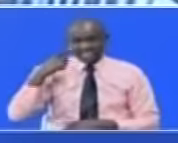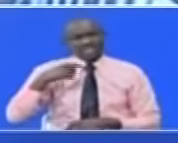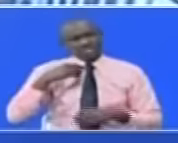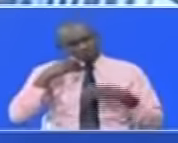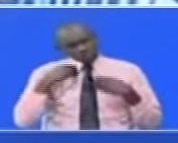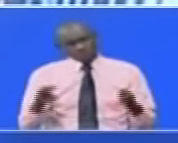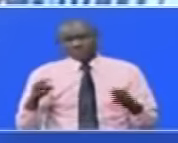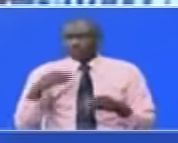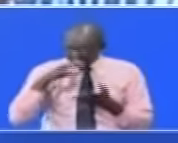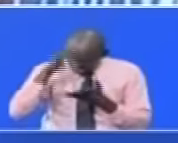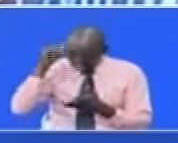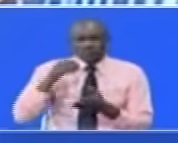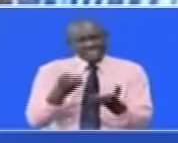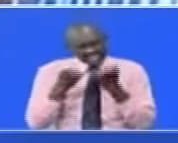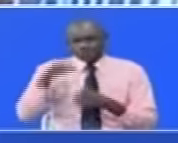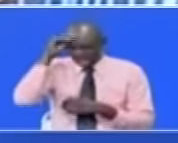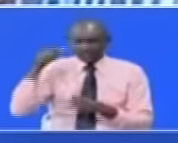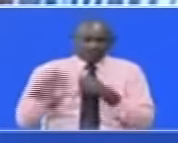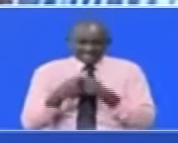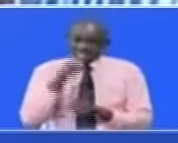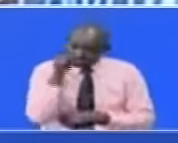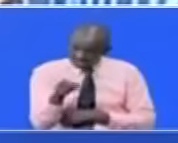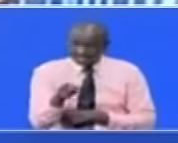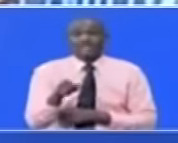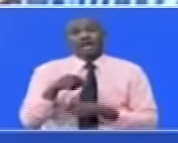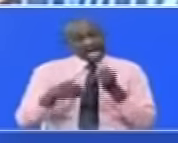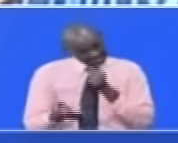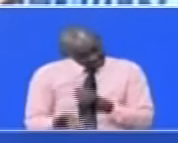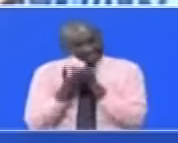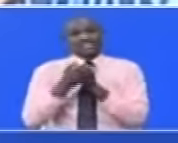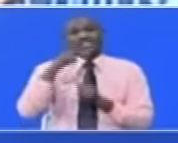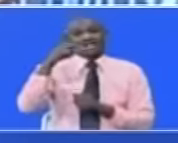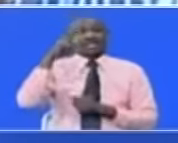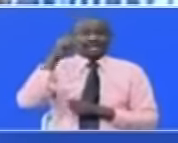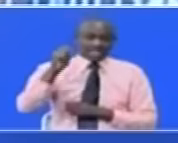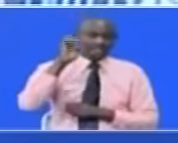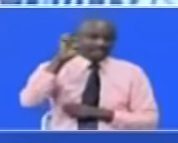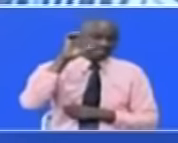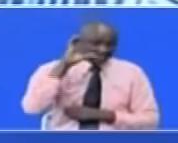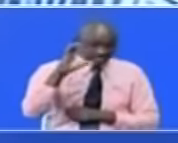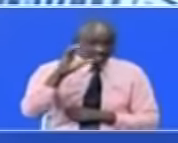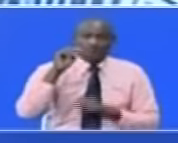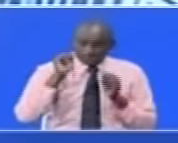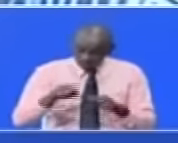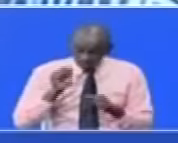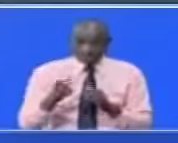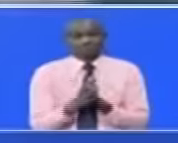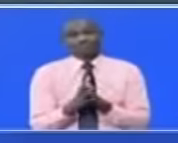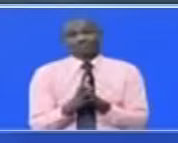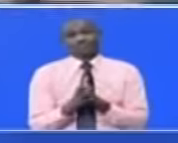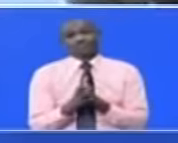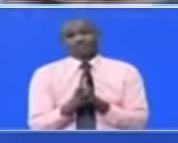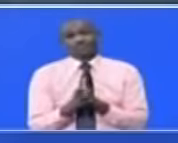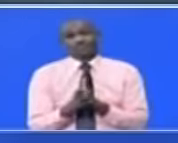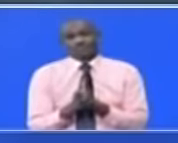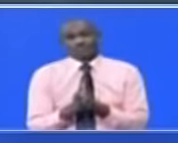lessons. We need to learn from the challenges and move forward. And much more, we need to assist Kenya National Examination Council. I'm happy the issue of Mitihani House came in. There